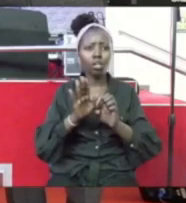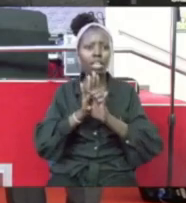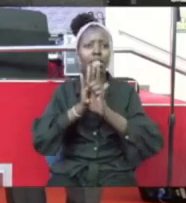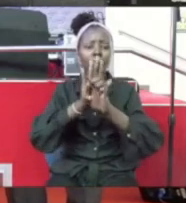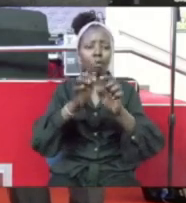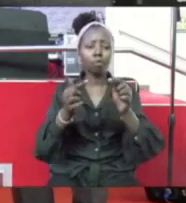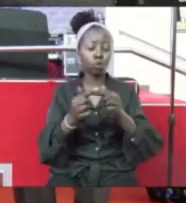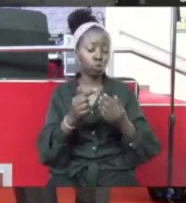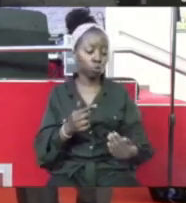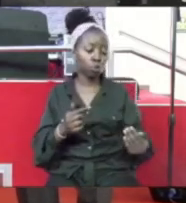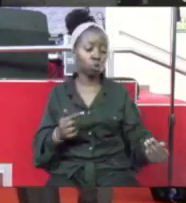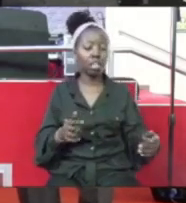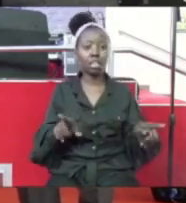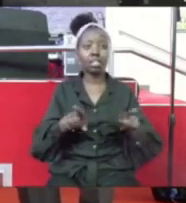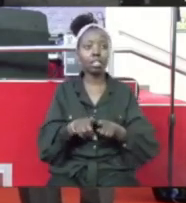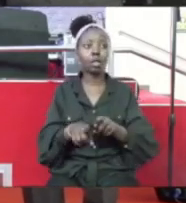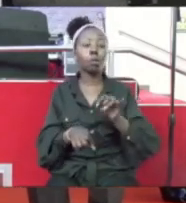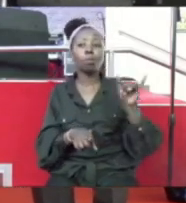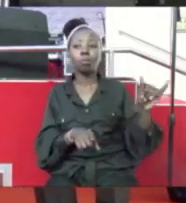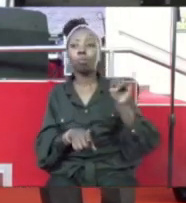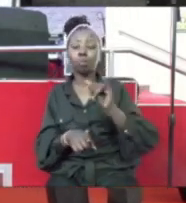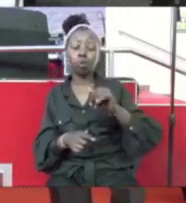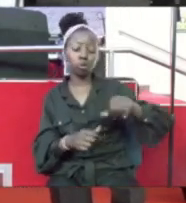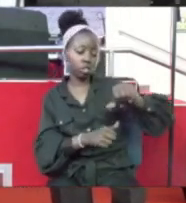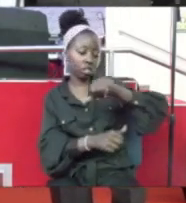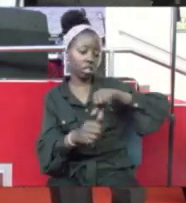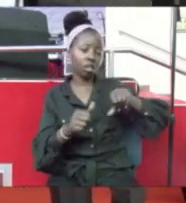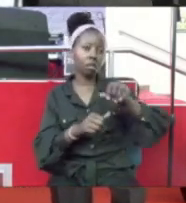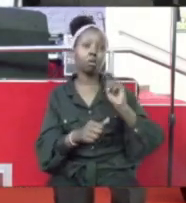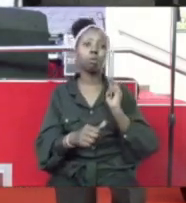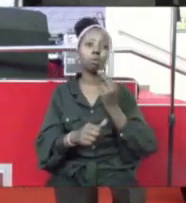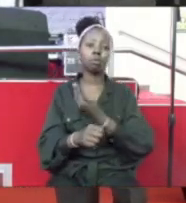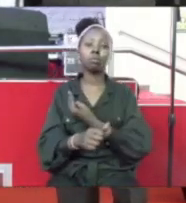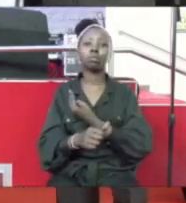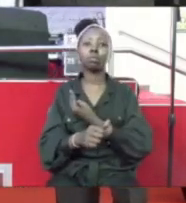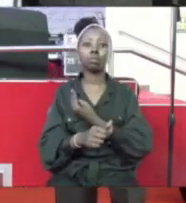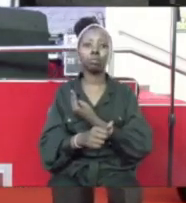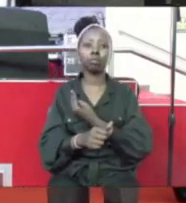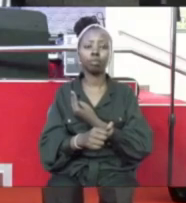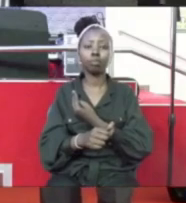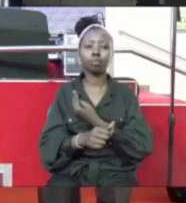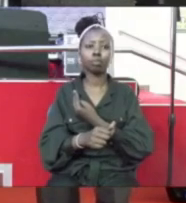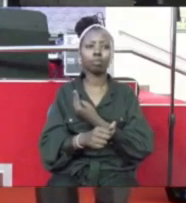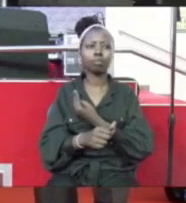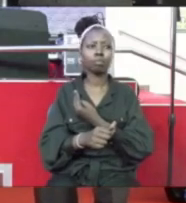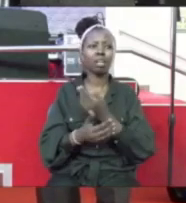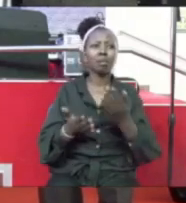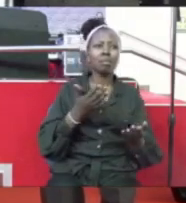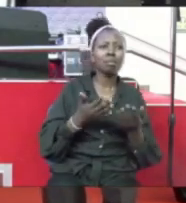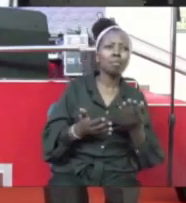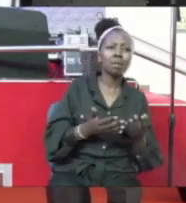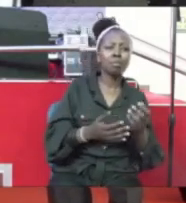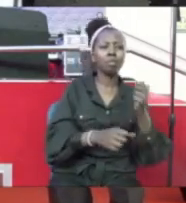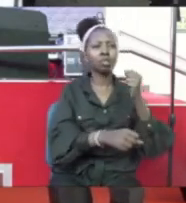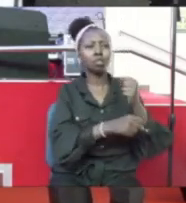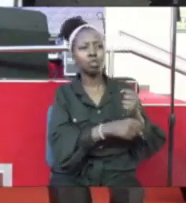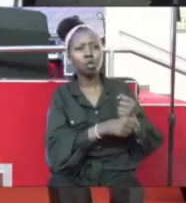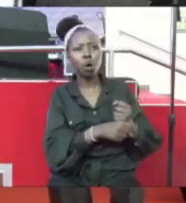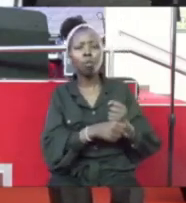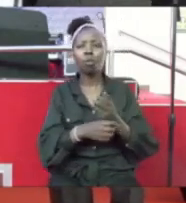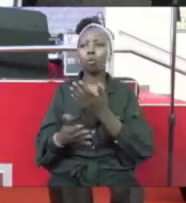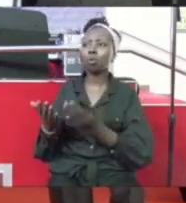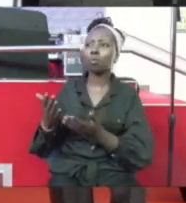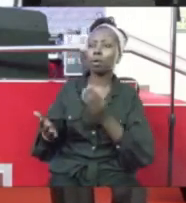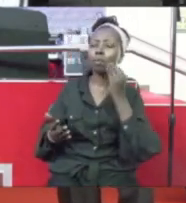those around us. Lazima tuwe ni mfano mzuri kwa watoto wetu na wale ambao wametuzunguka. Whether in the marketplace or in our neighborhoods. Tuwe